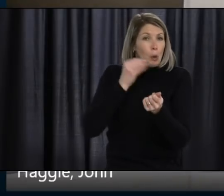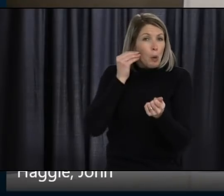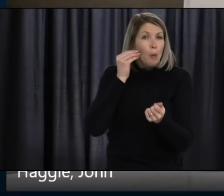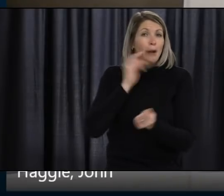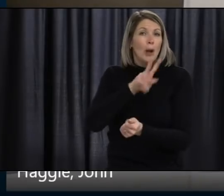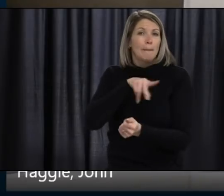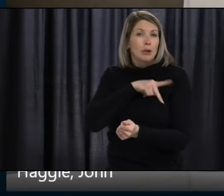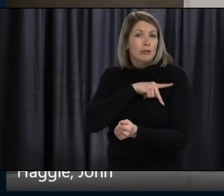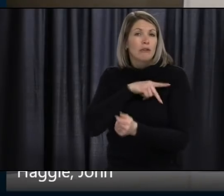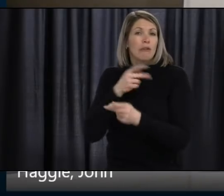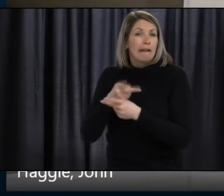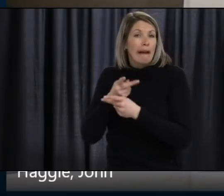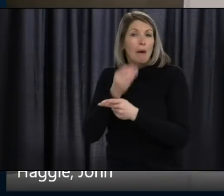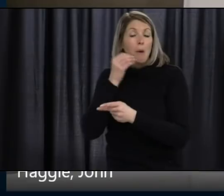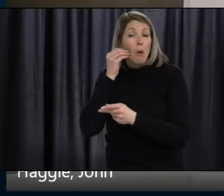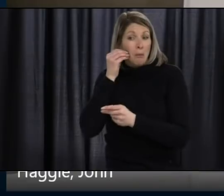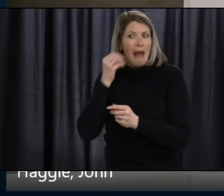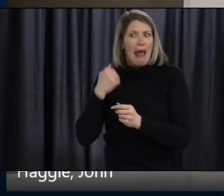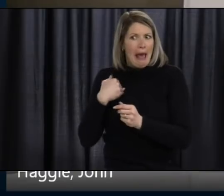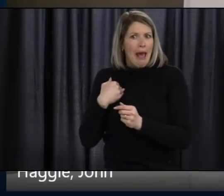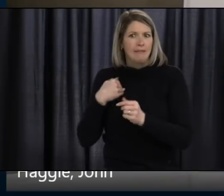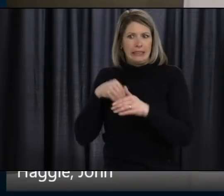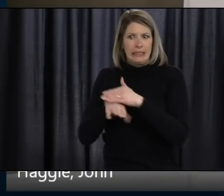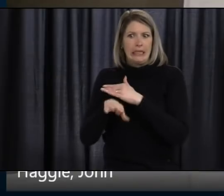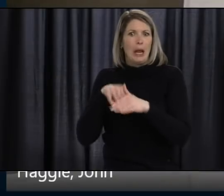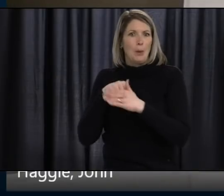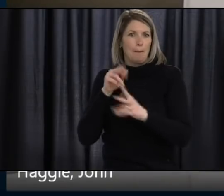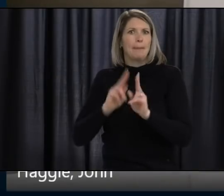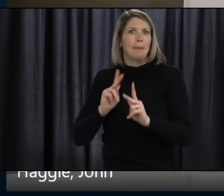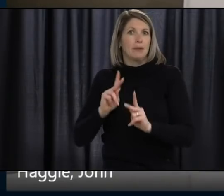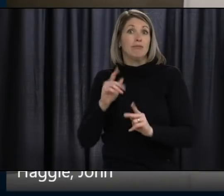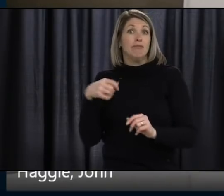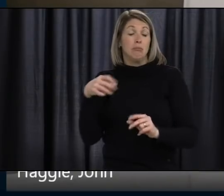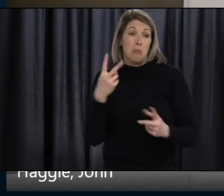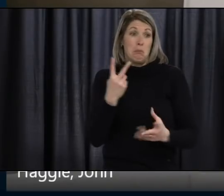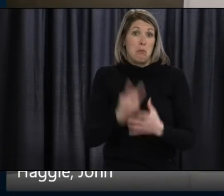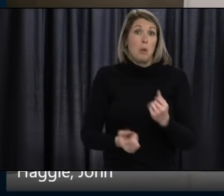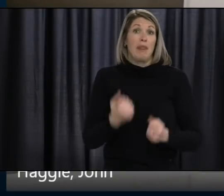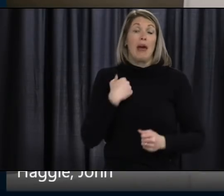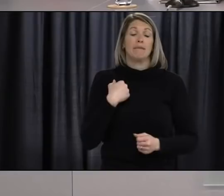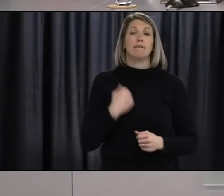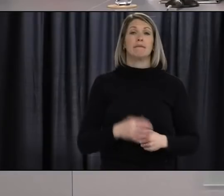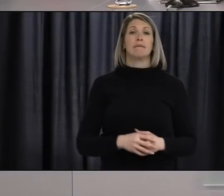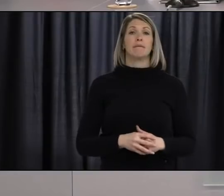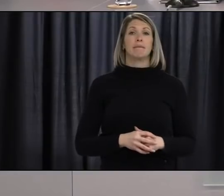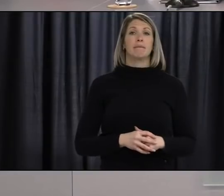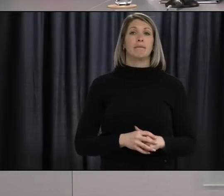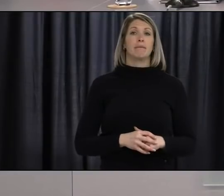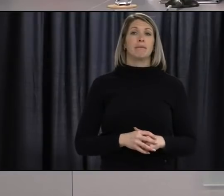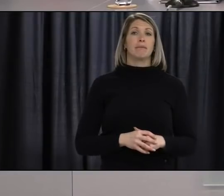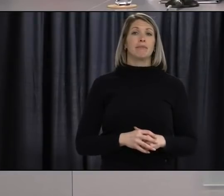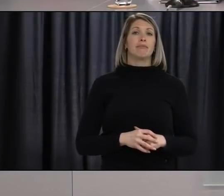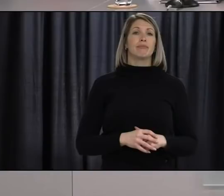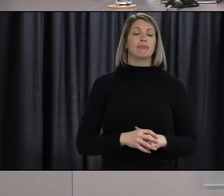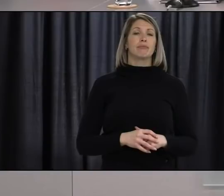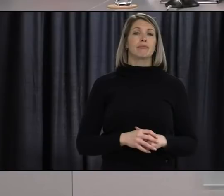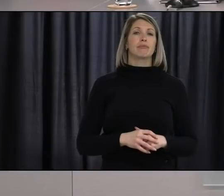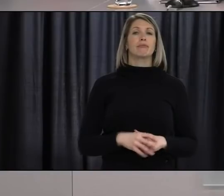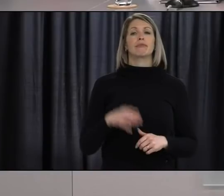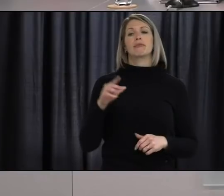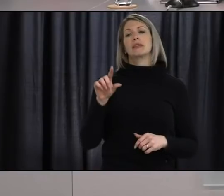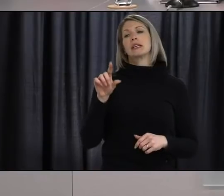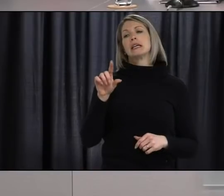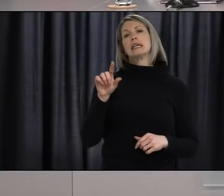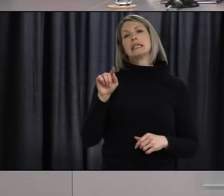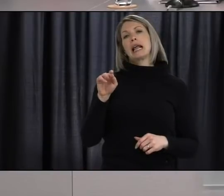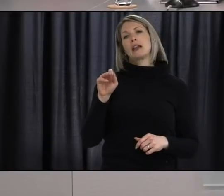level of assessment every month. Thank you. Our next questions are from Peter Jackson of the Telegram.